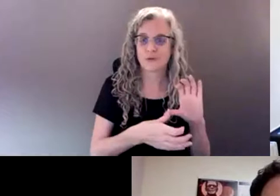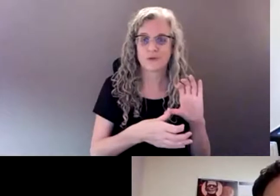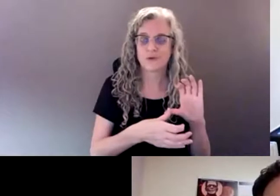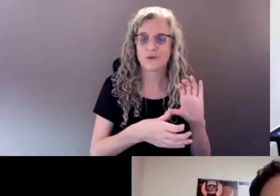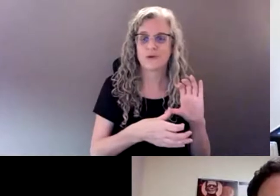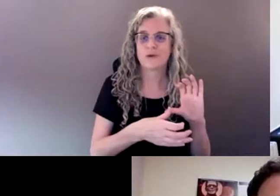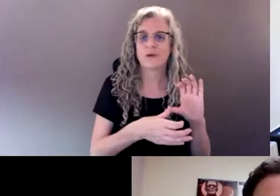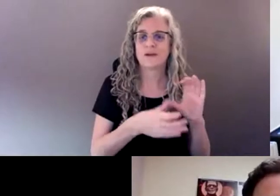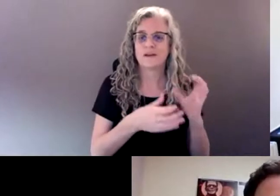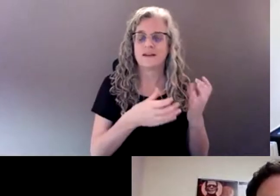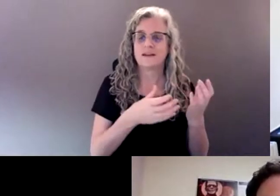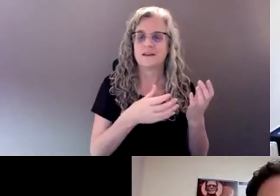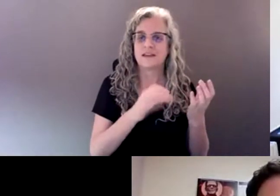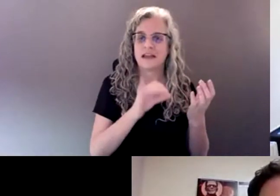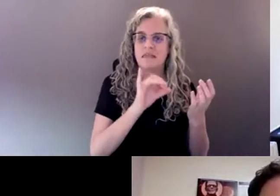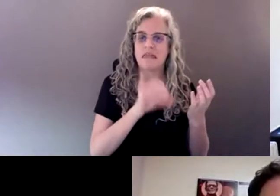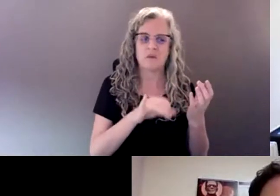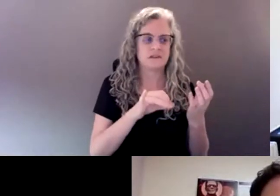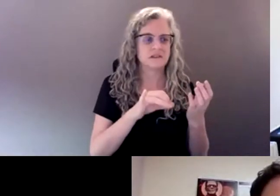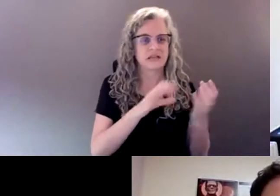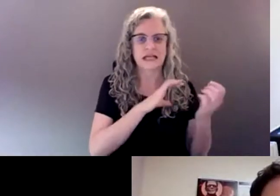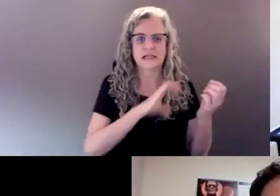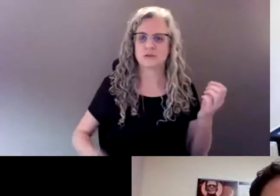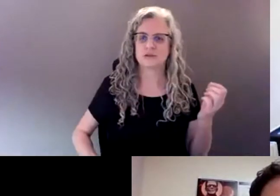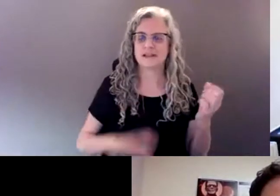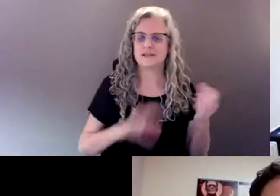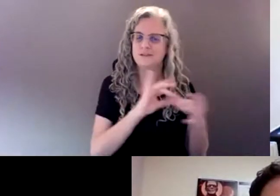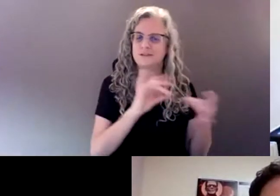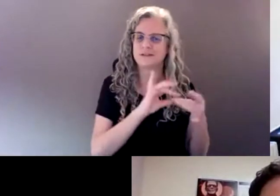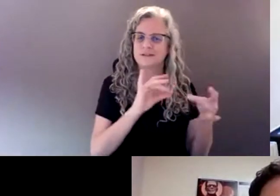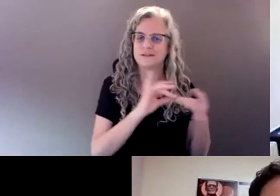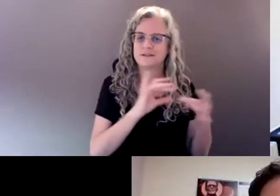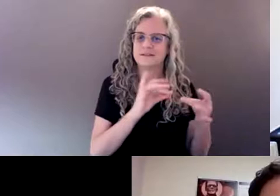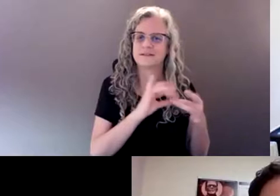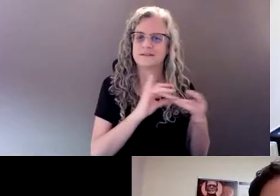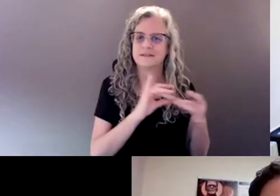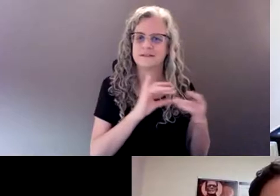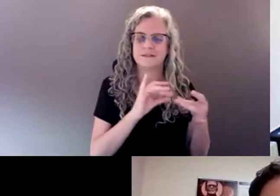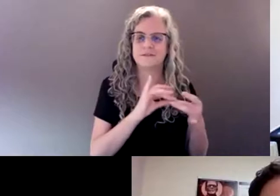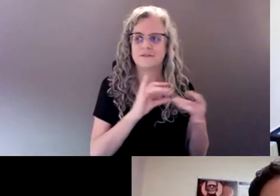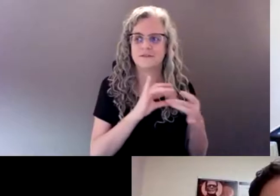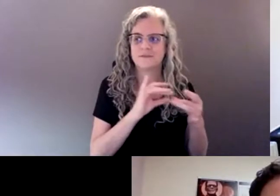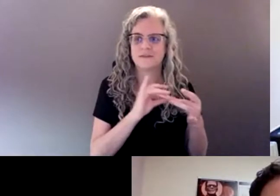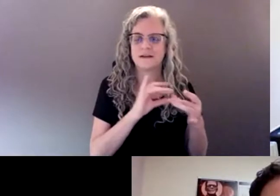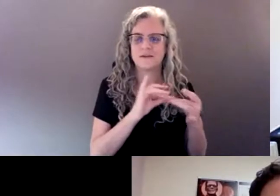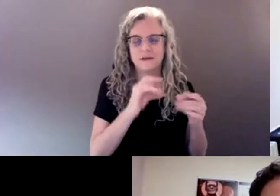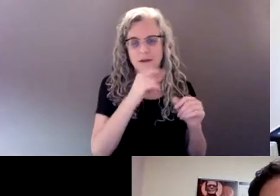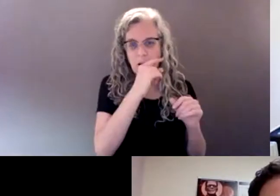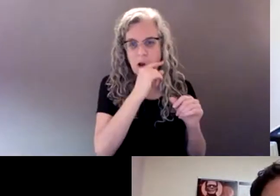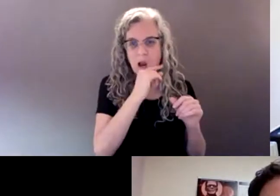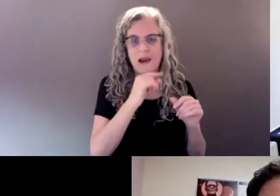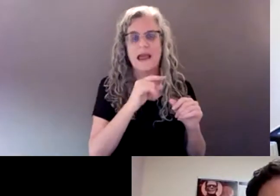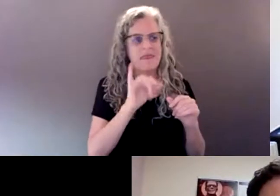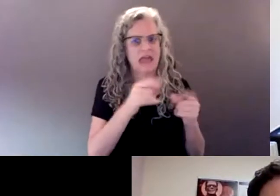in a certain Christian discourse, and how that intersected with other forms of racial thought across history,